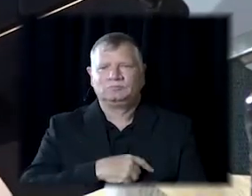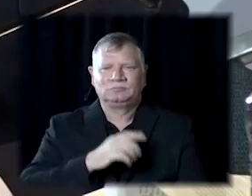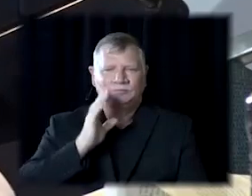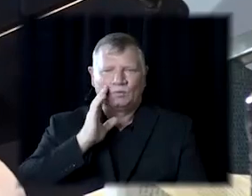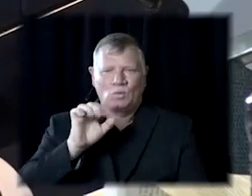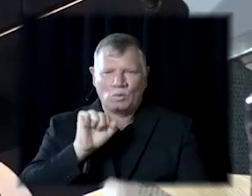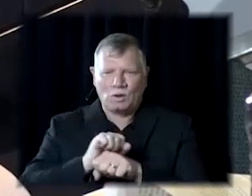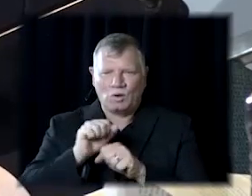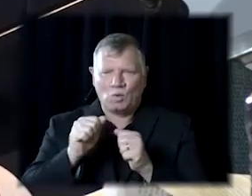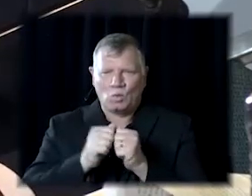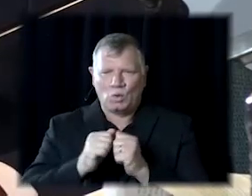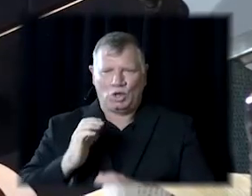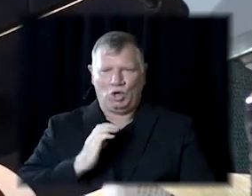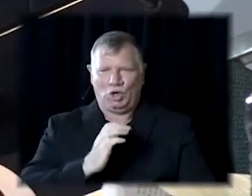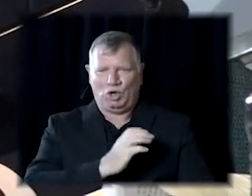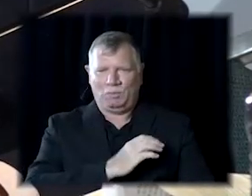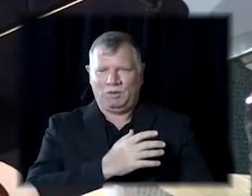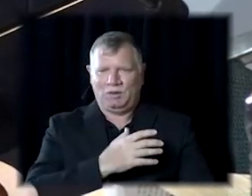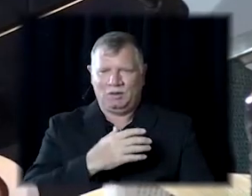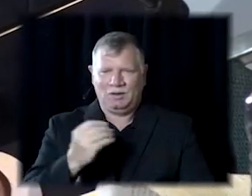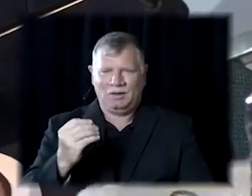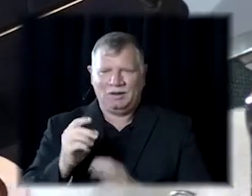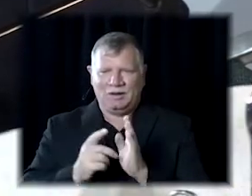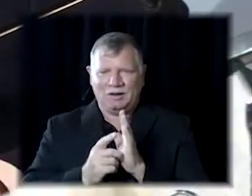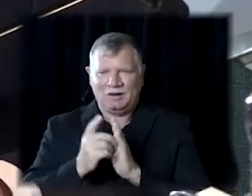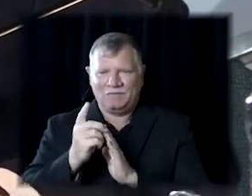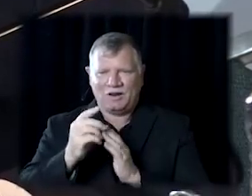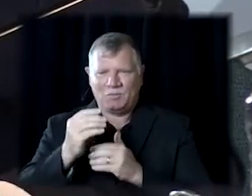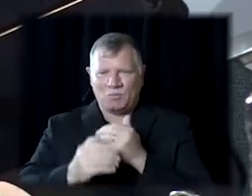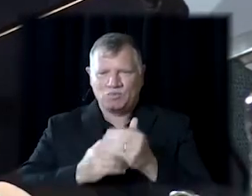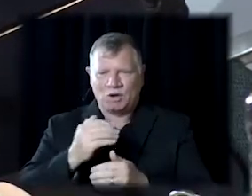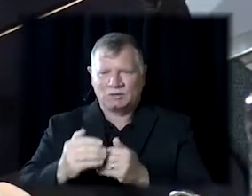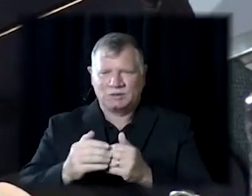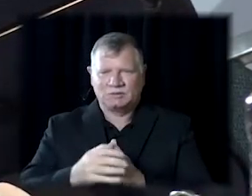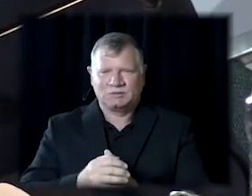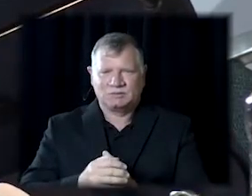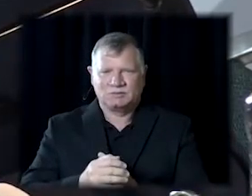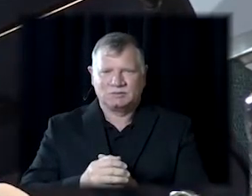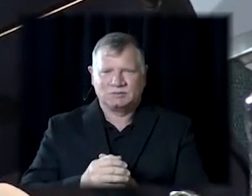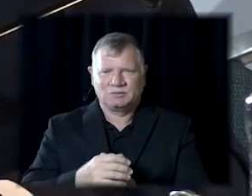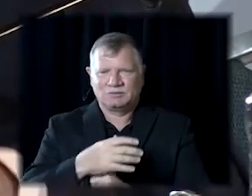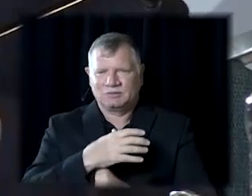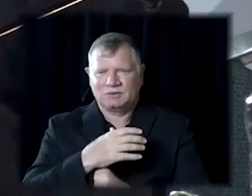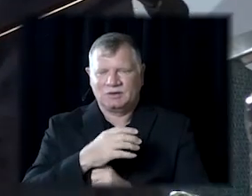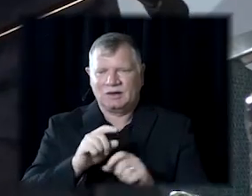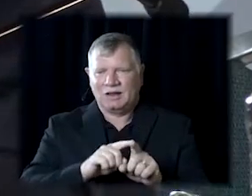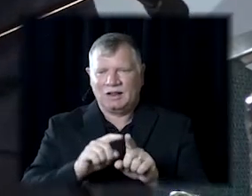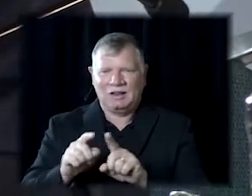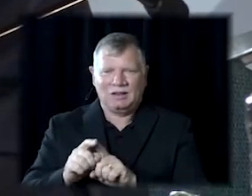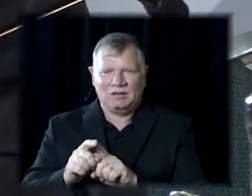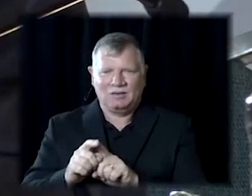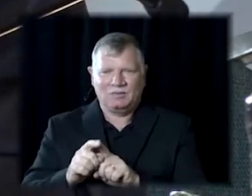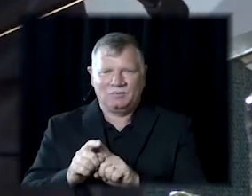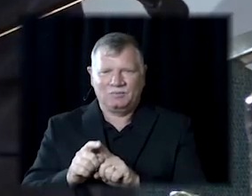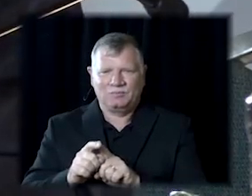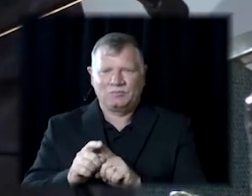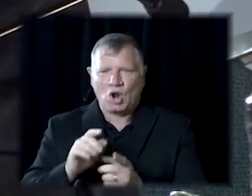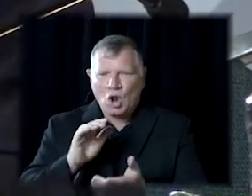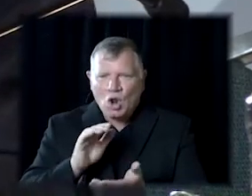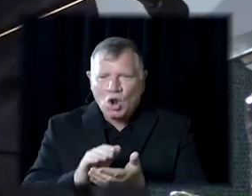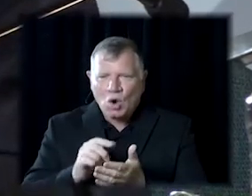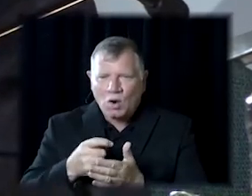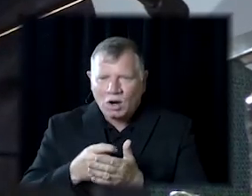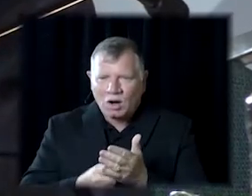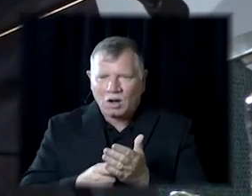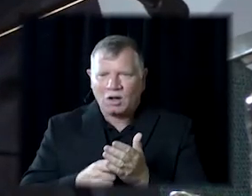to work with the committee and develop a process as lower cost process as